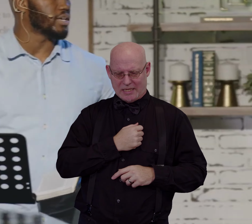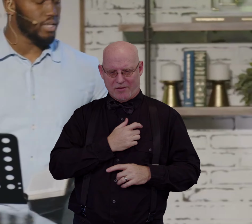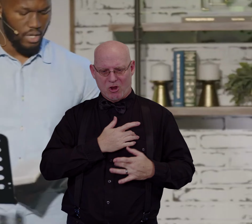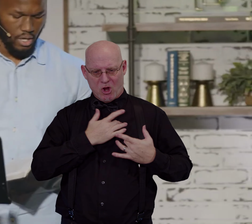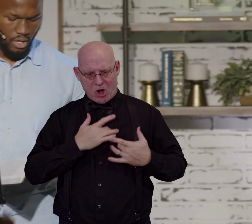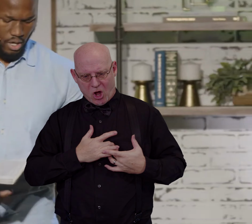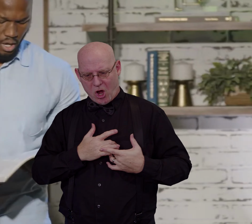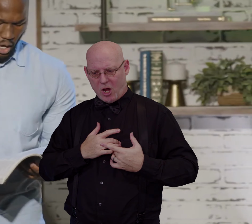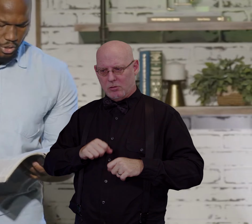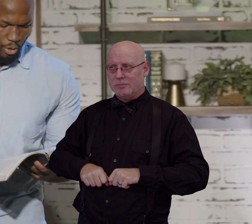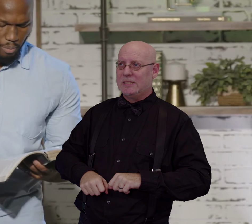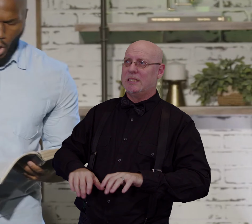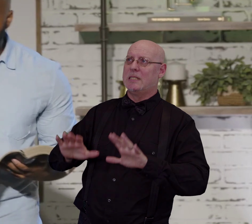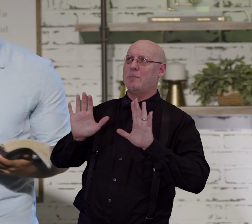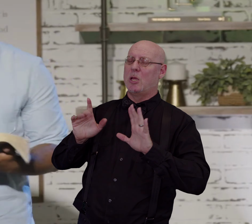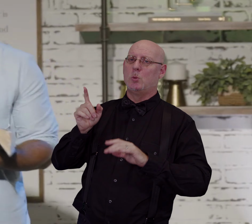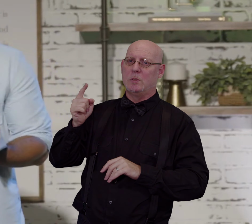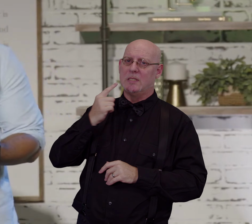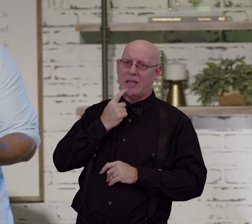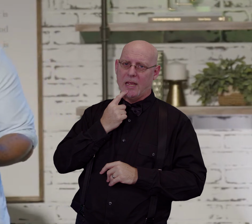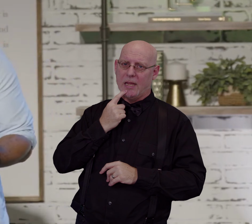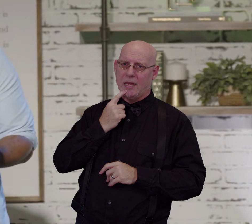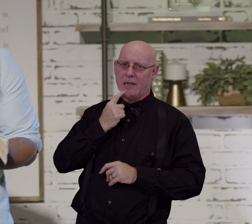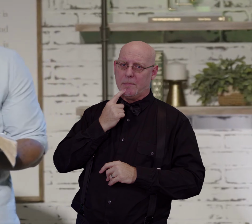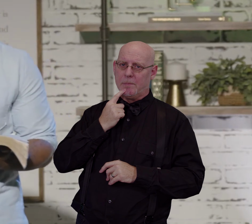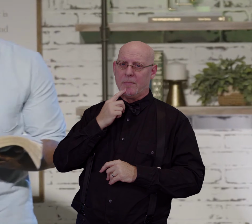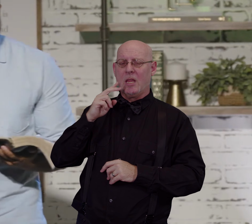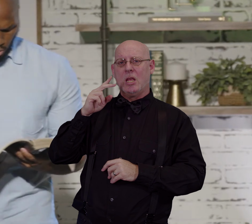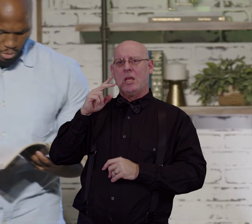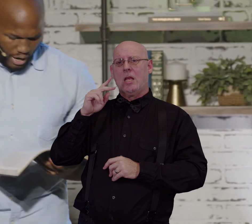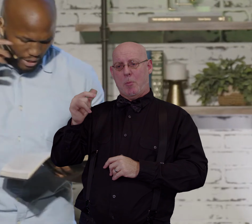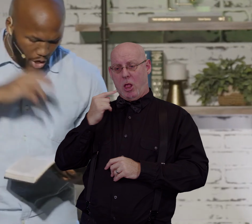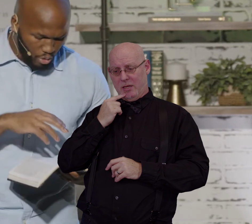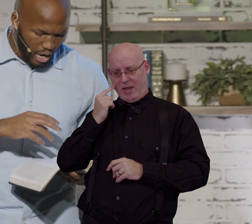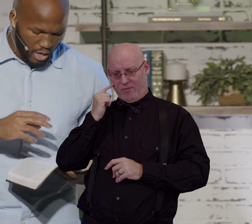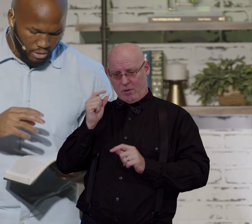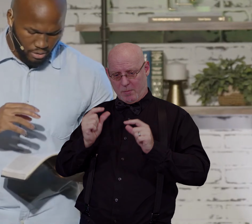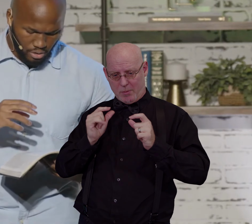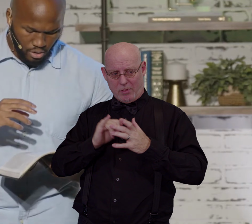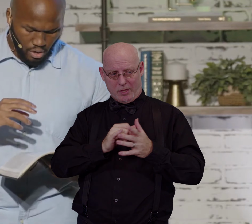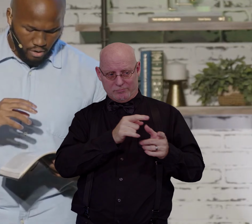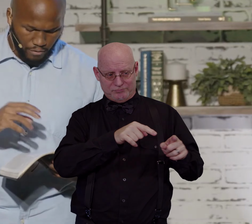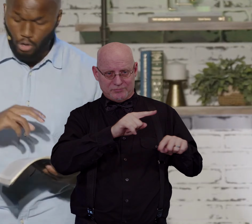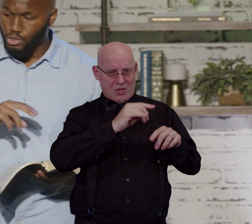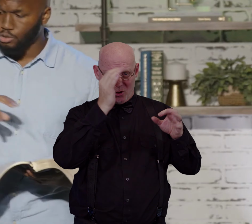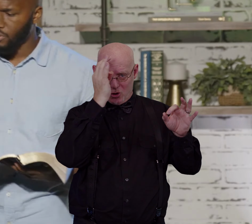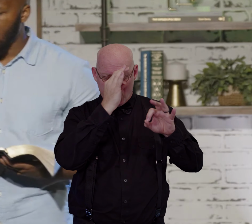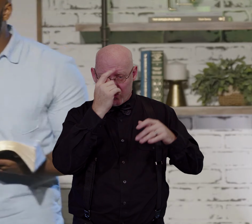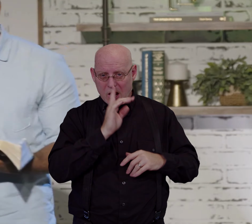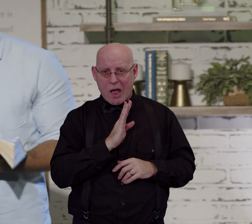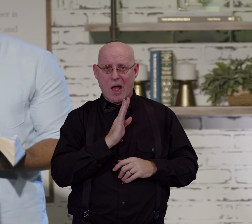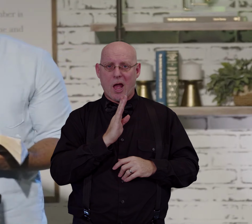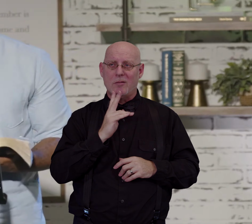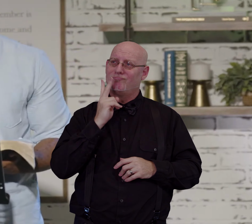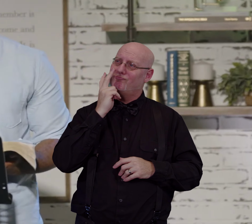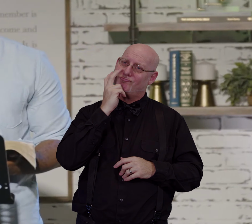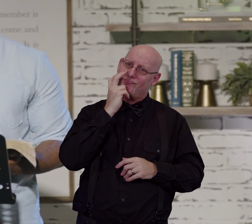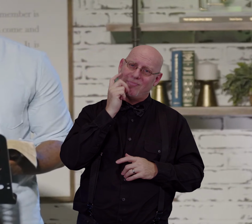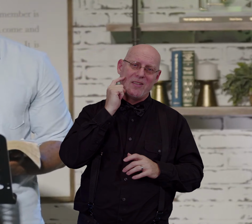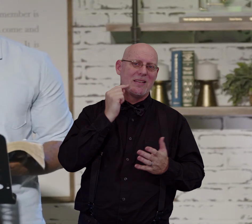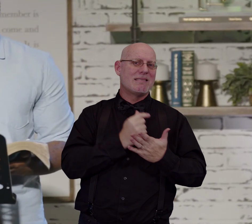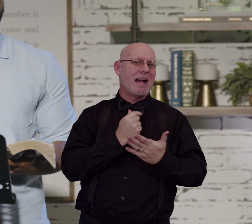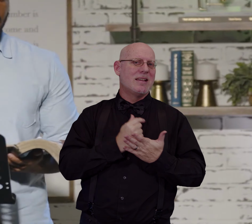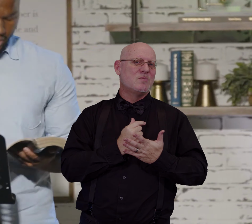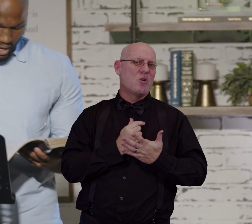is saying. And so Paul is saying for those who do not know God, for those who do not believe the